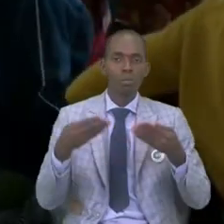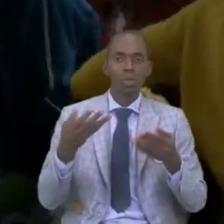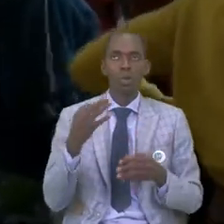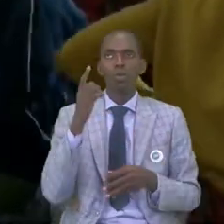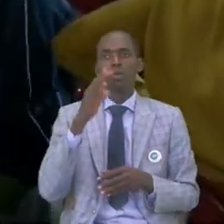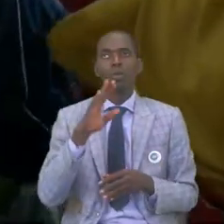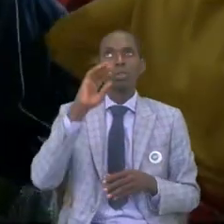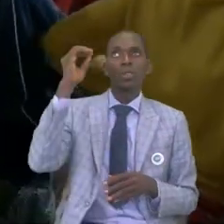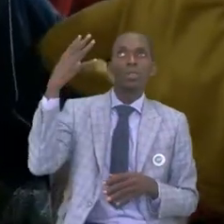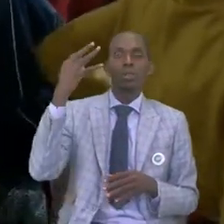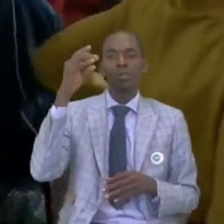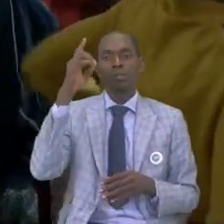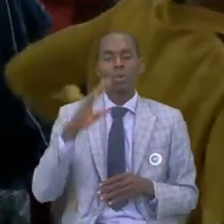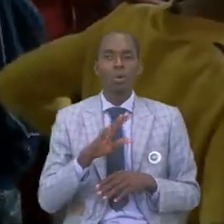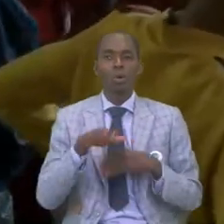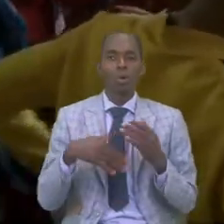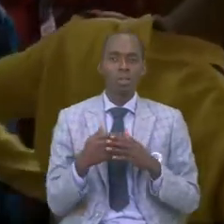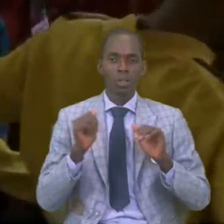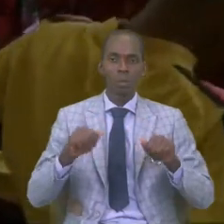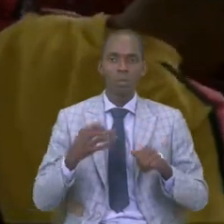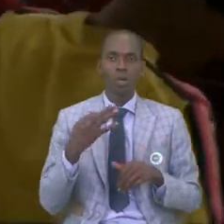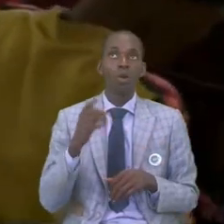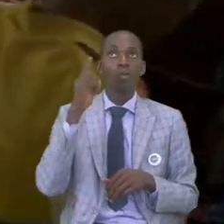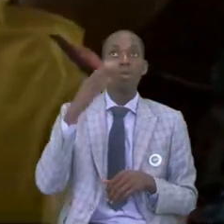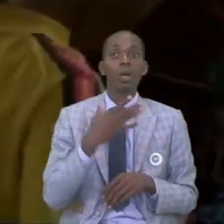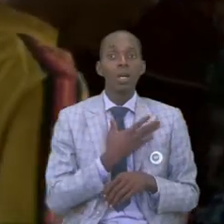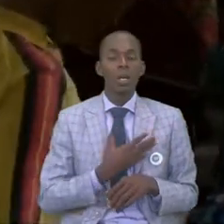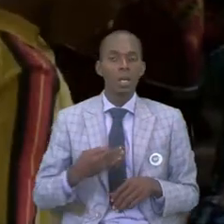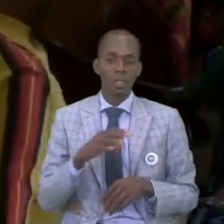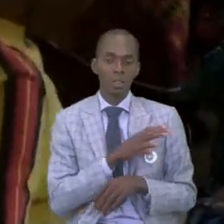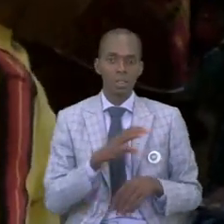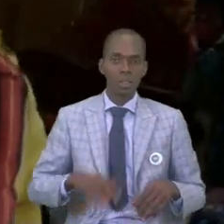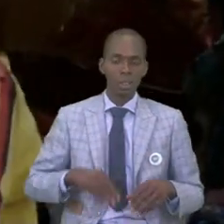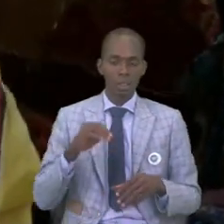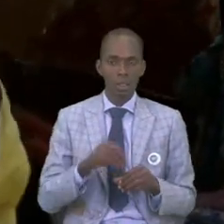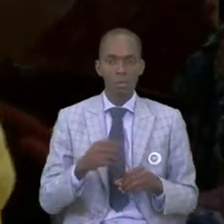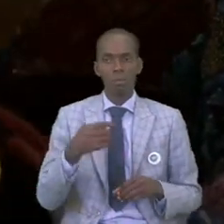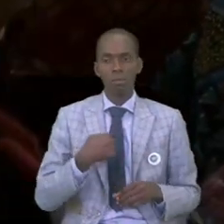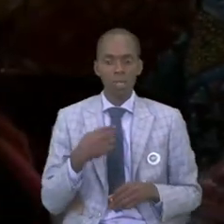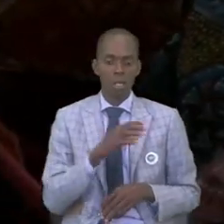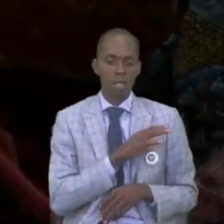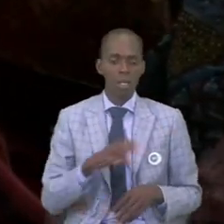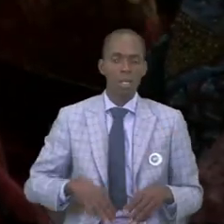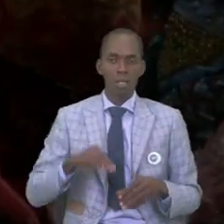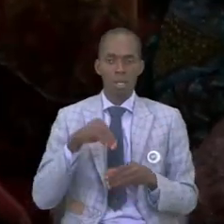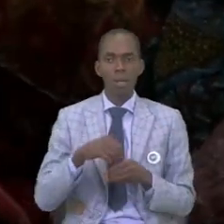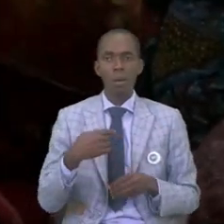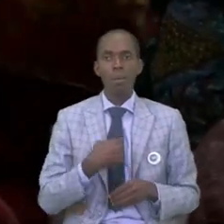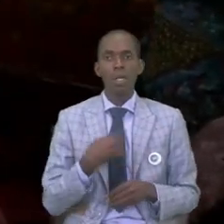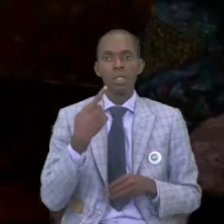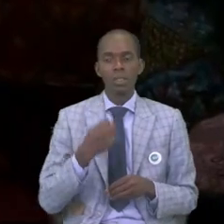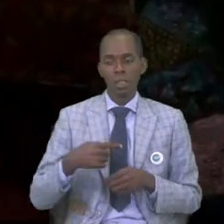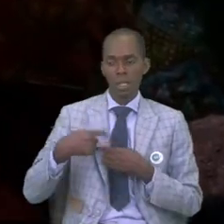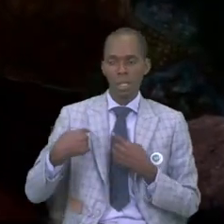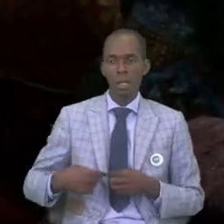the enablement from the Lord, that Christ in me, Christ in me, Christ in me, the heart of